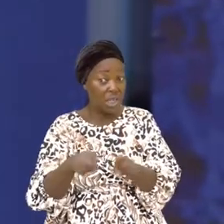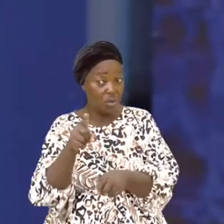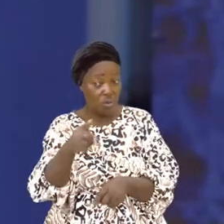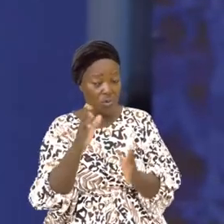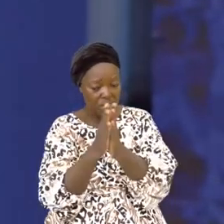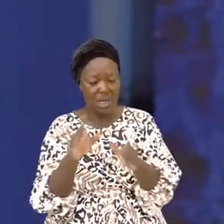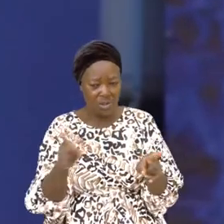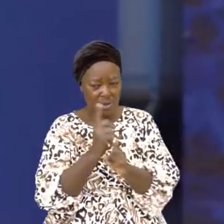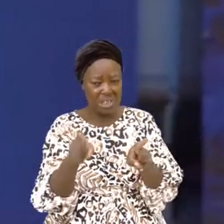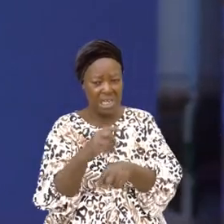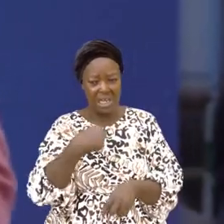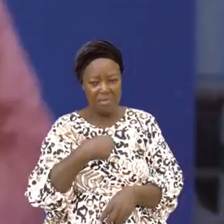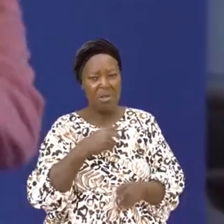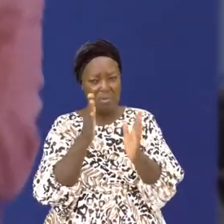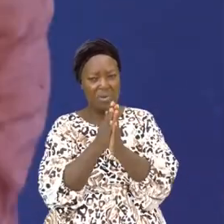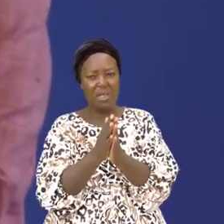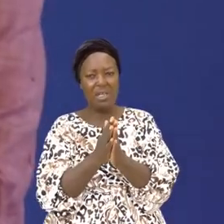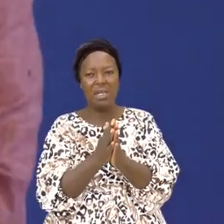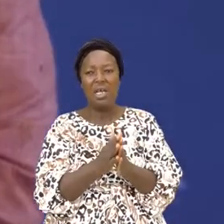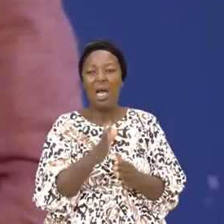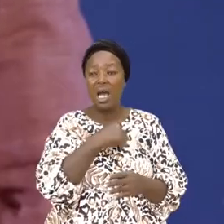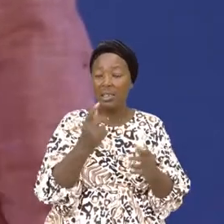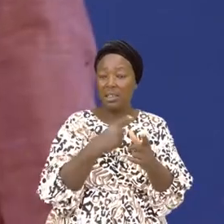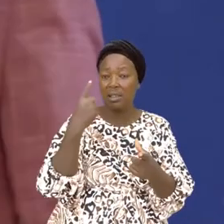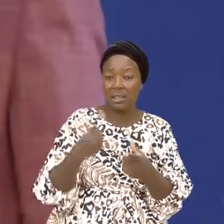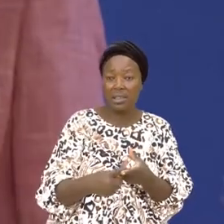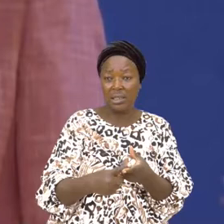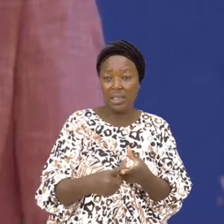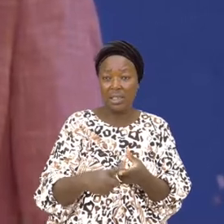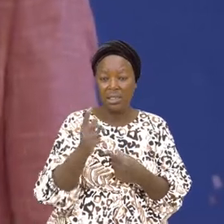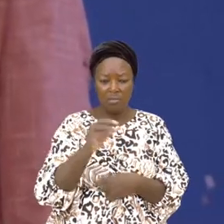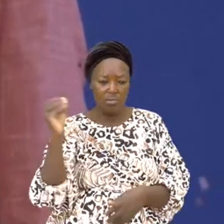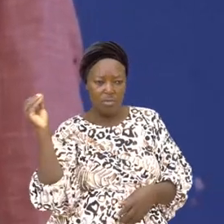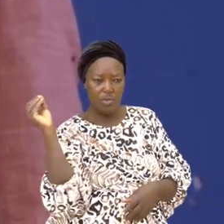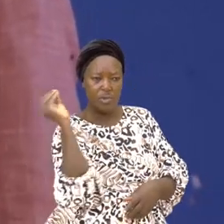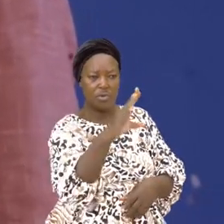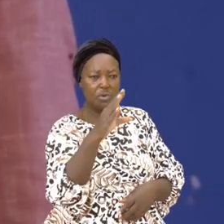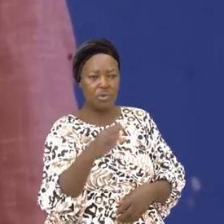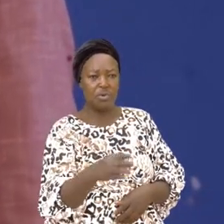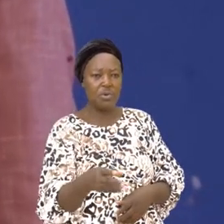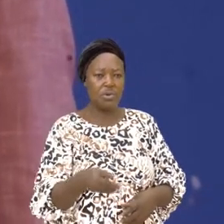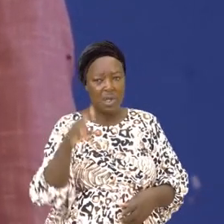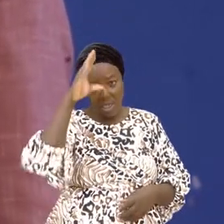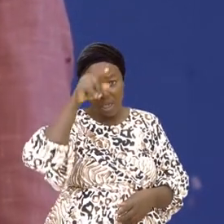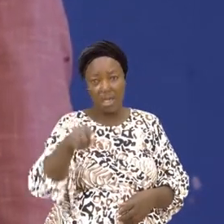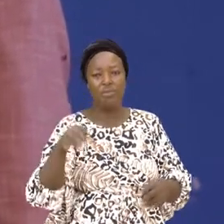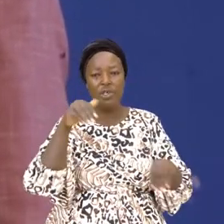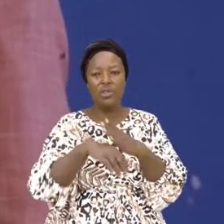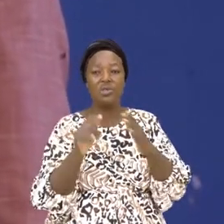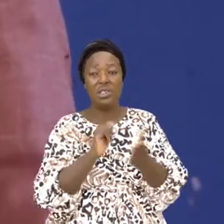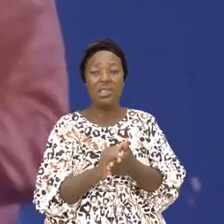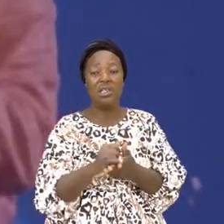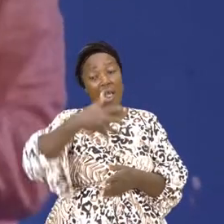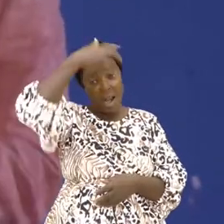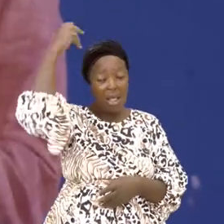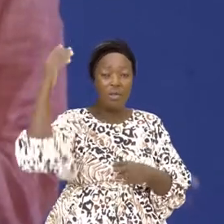like everybody ought to pray. And then they cast him to the lion's den.